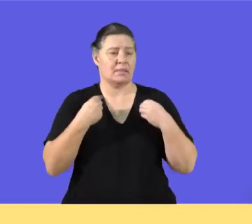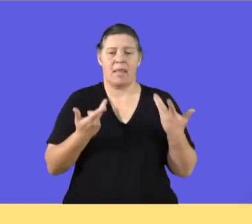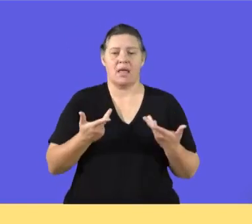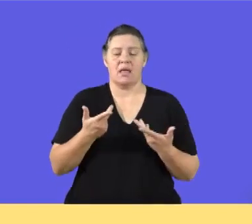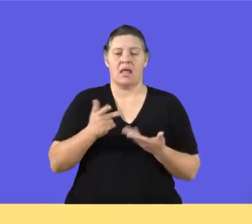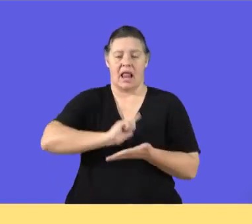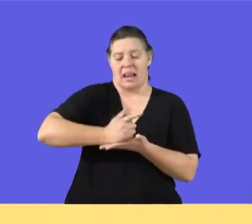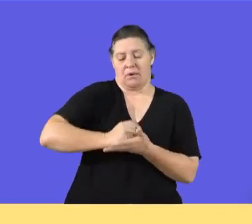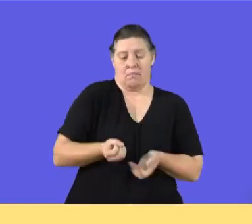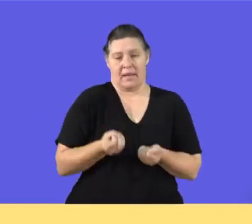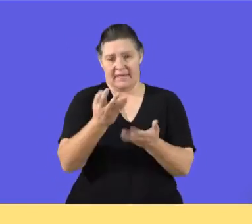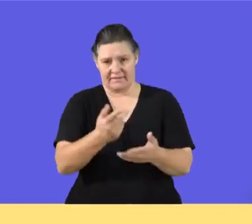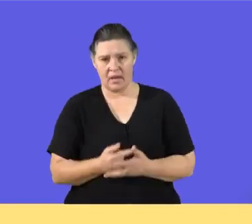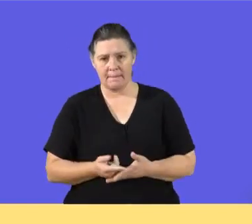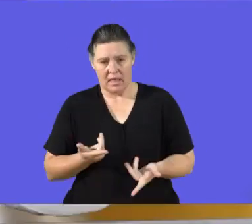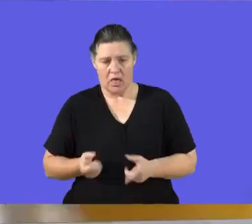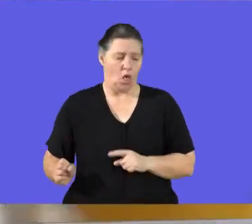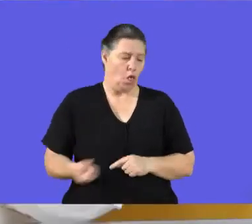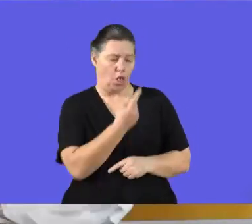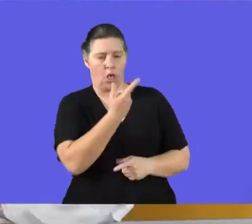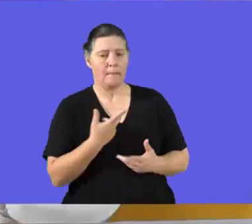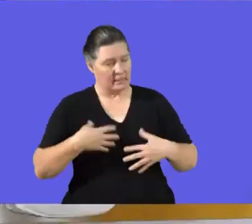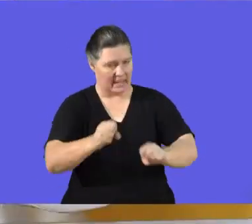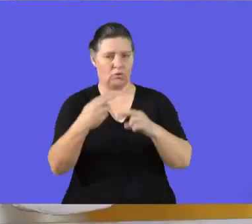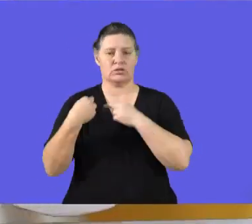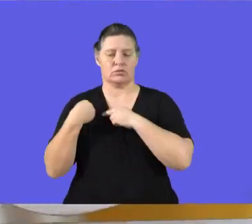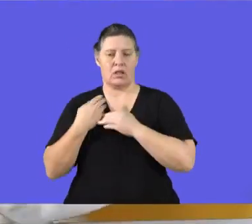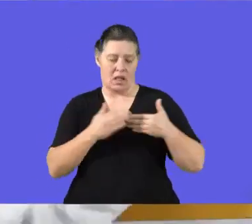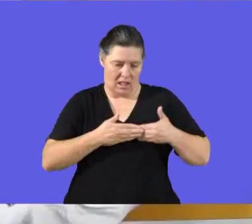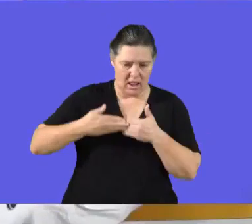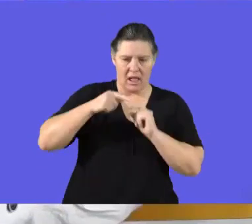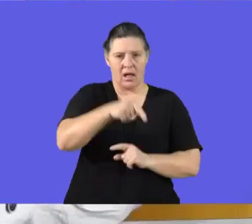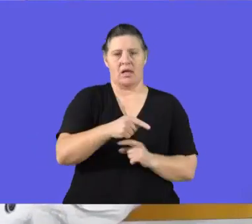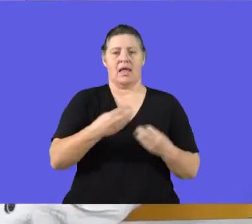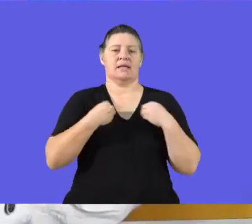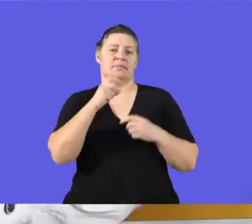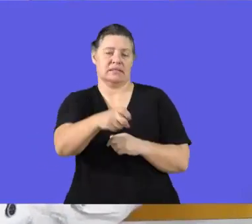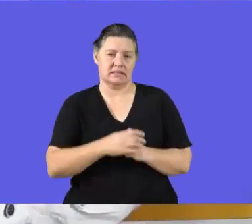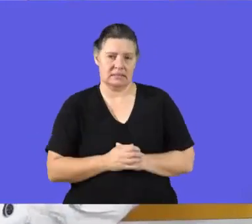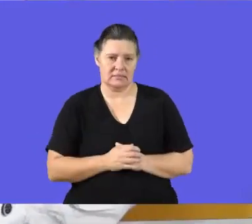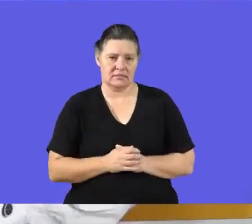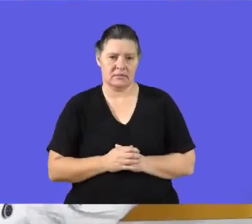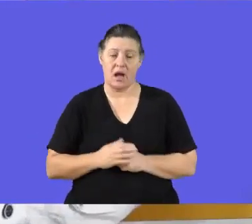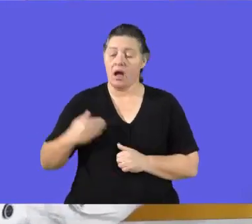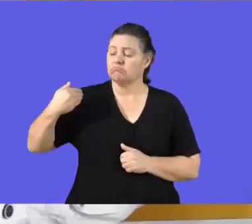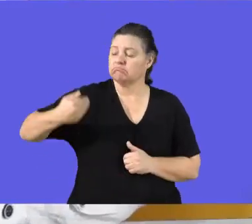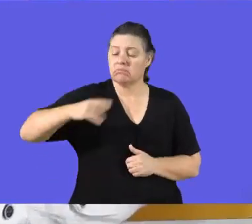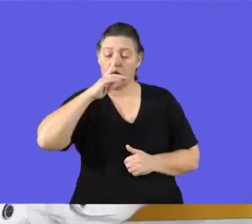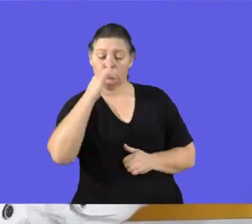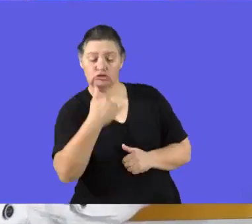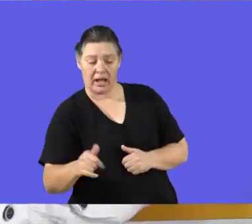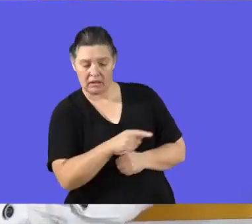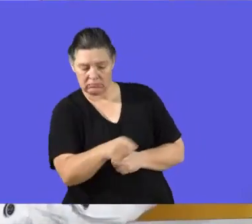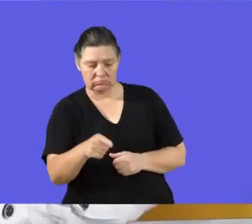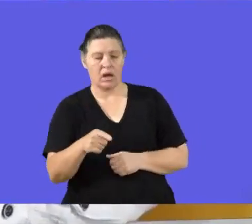are given a particular asset, let's say a computer, you must take responsibility for that particular